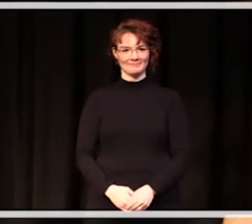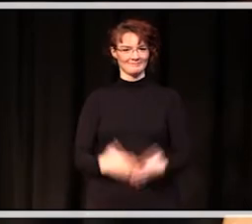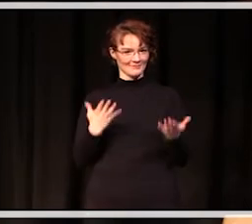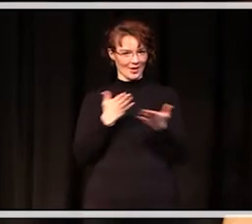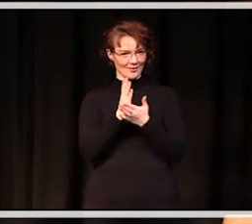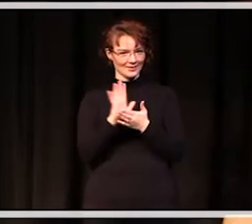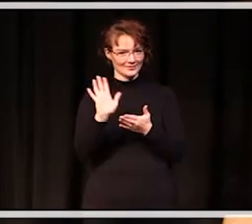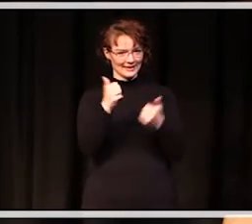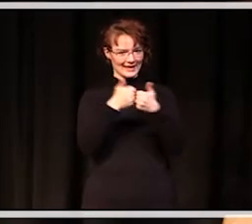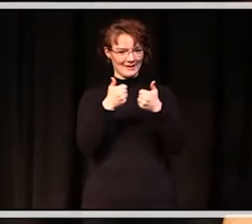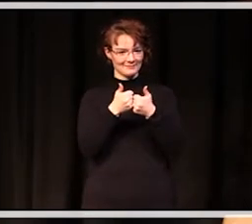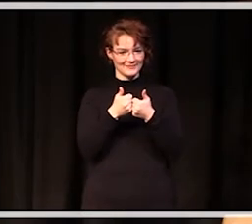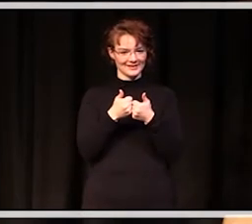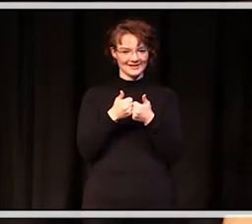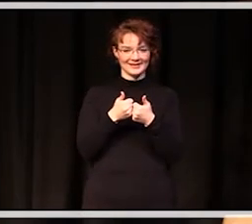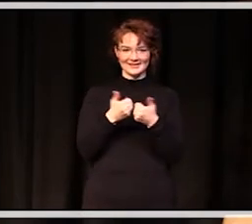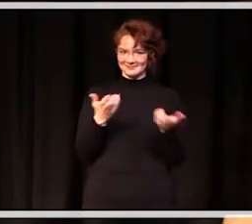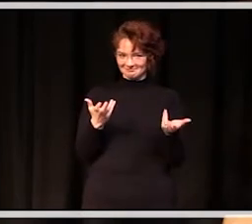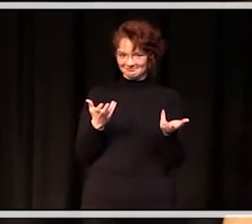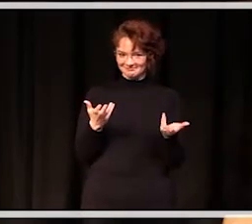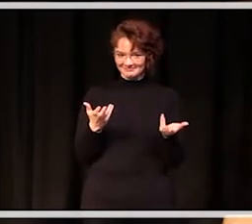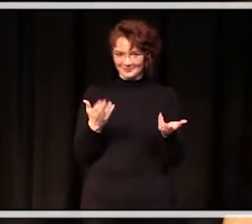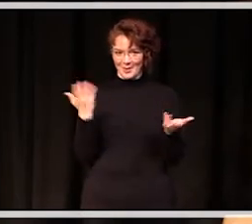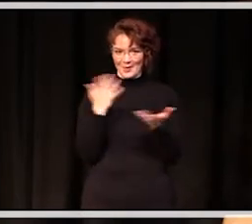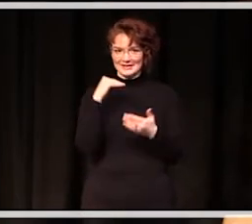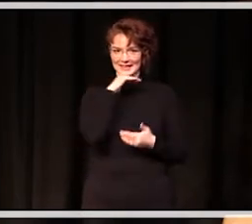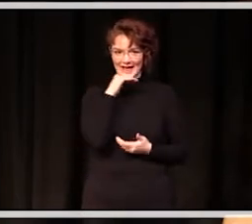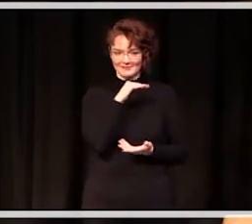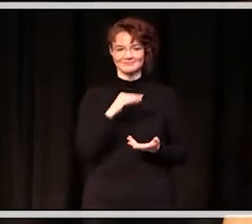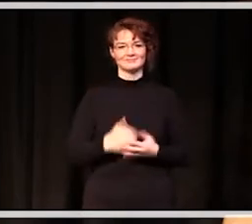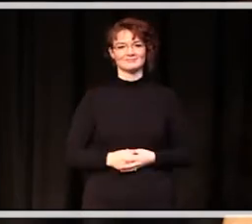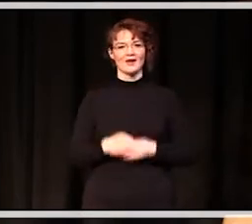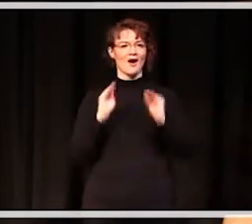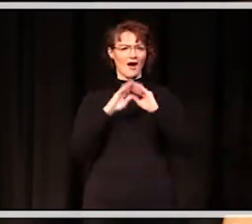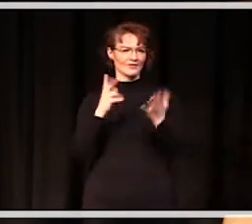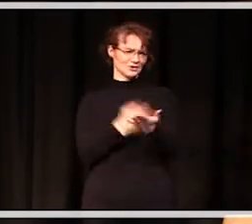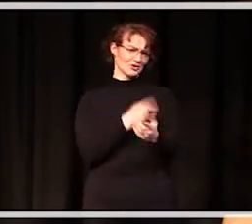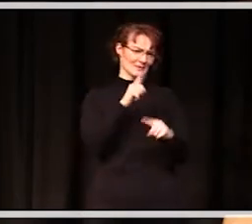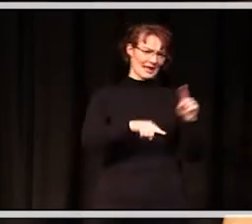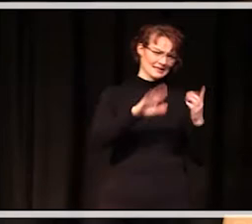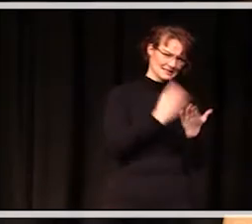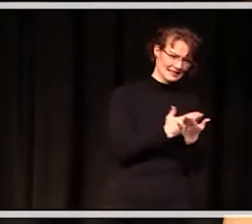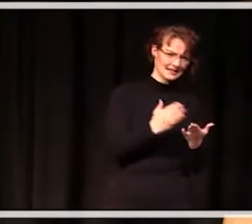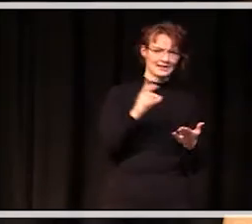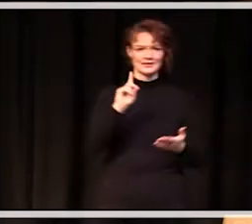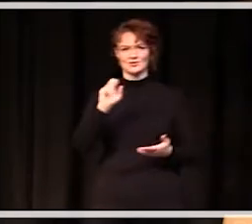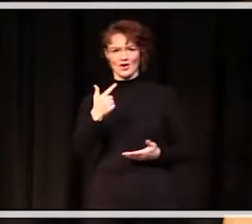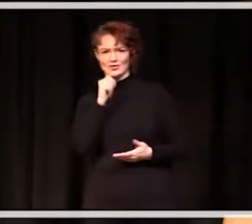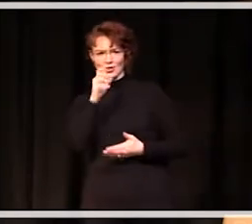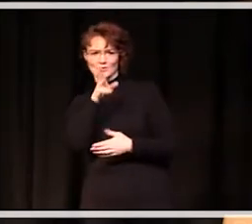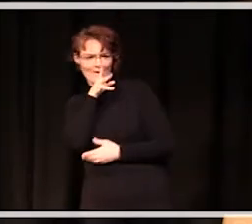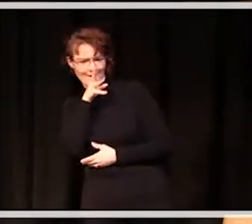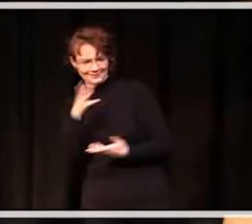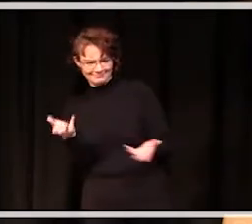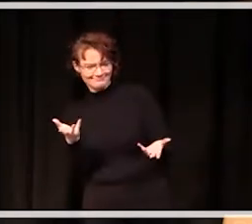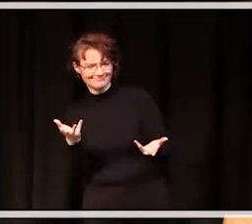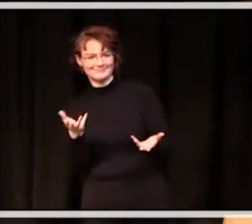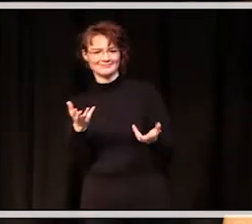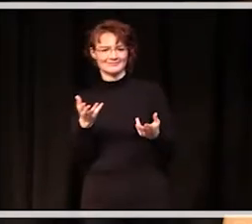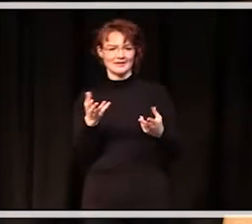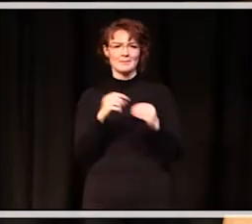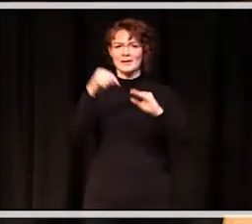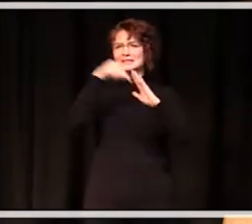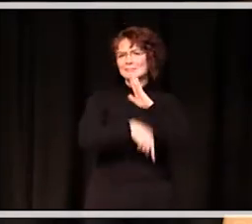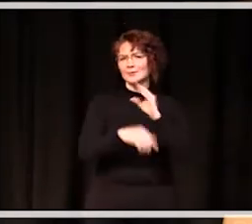All right, what's the lie? Yeah, obviously, you know, sheep can't sing, dogs don't talk, that. But no, there's a